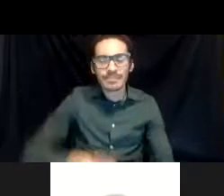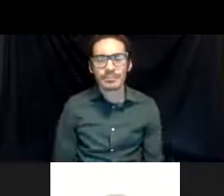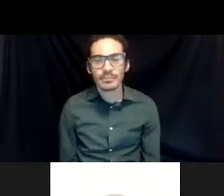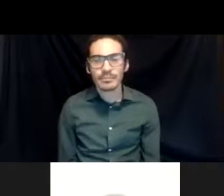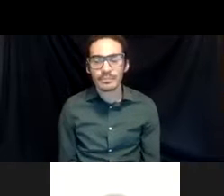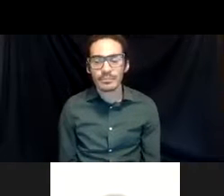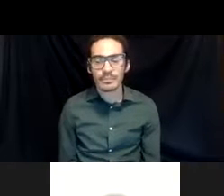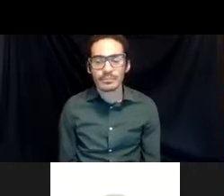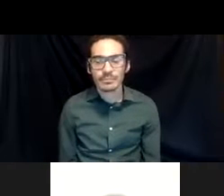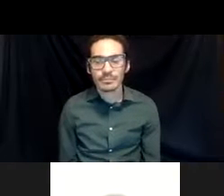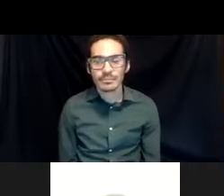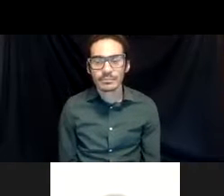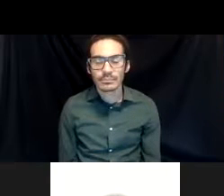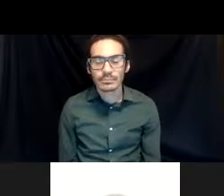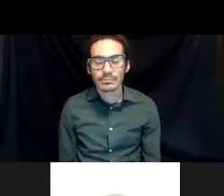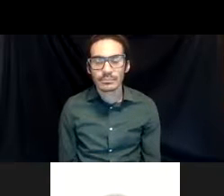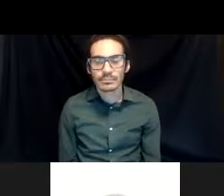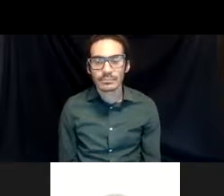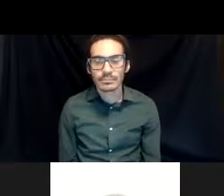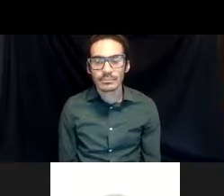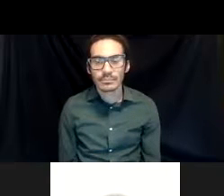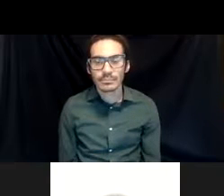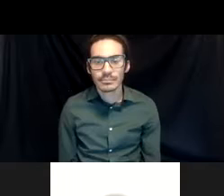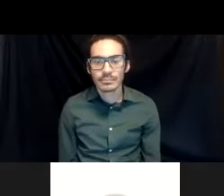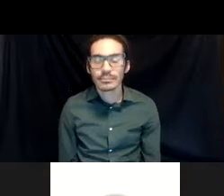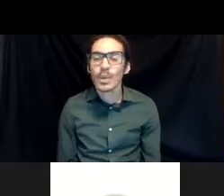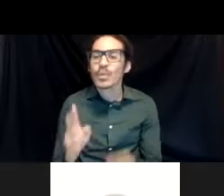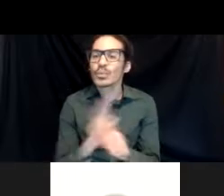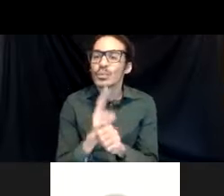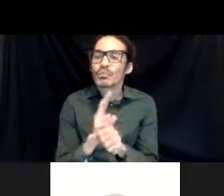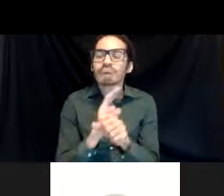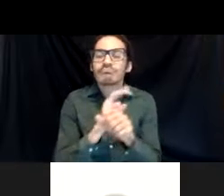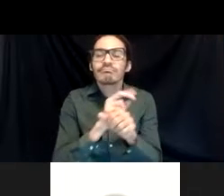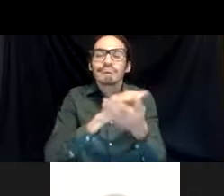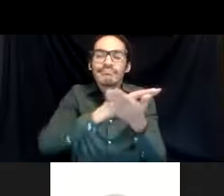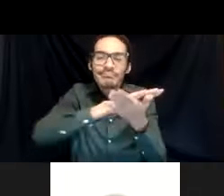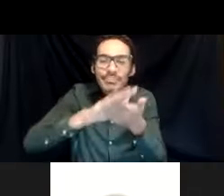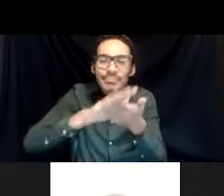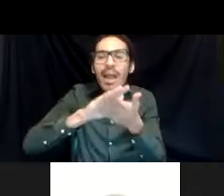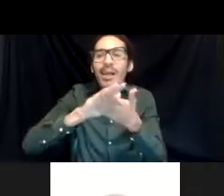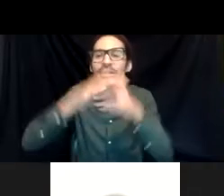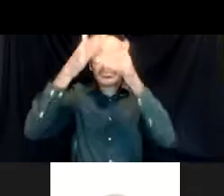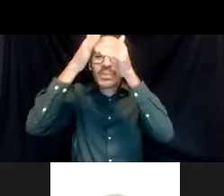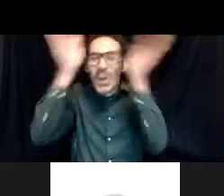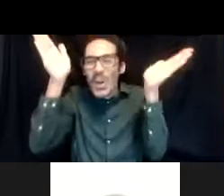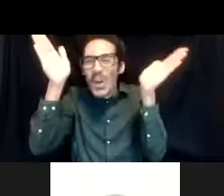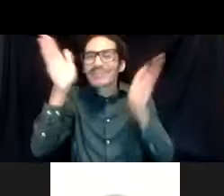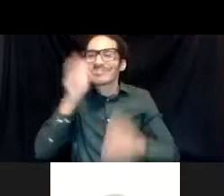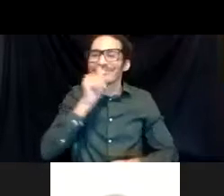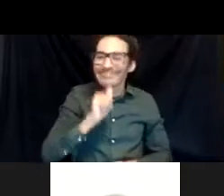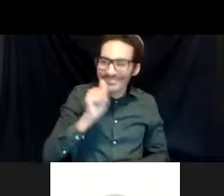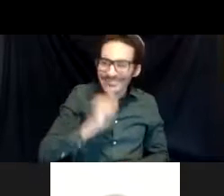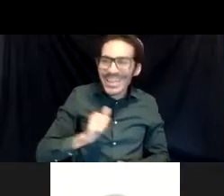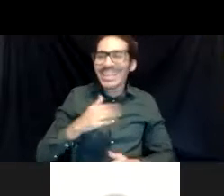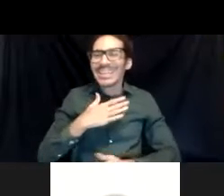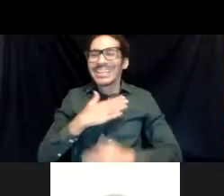And not and to avoid we use it as a nice synonym for just sort of, I'm open-minded, I'm a tolerant person, I like people,